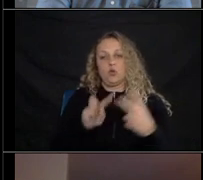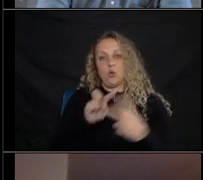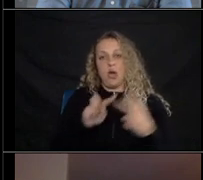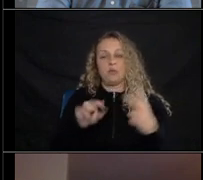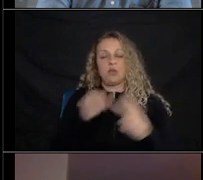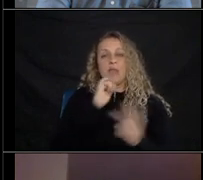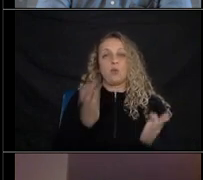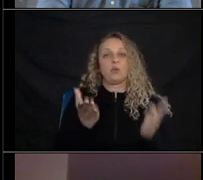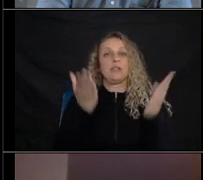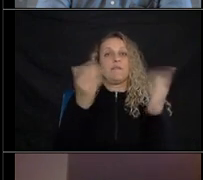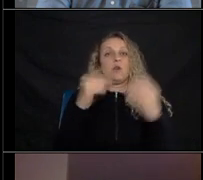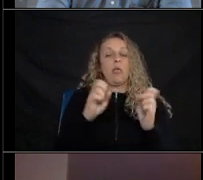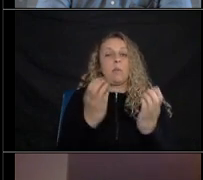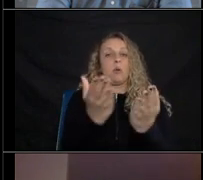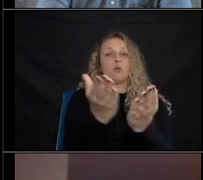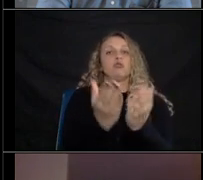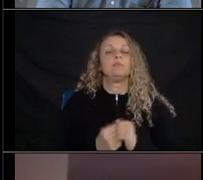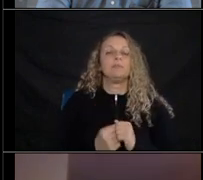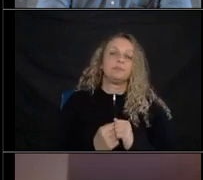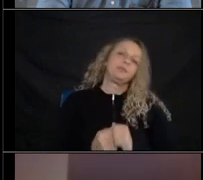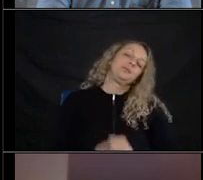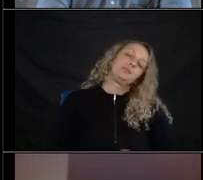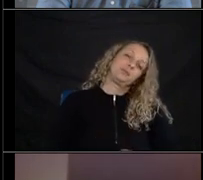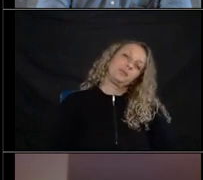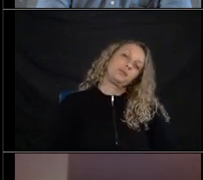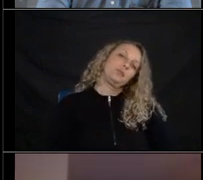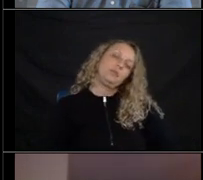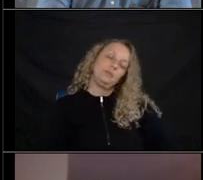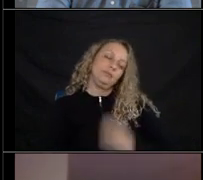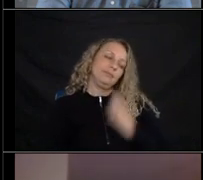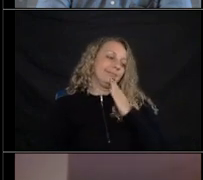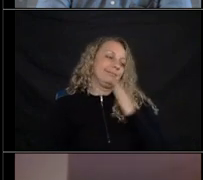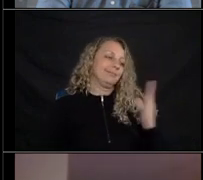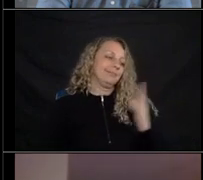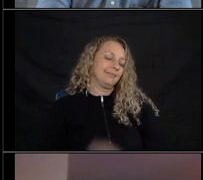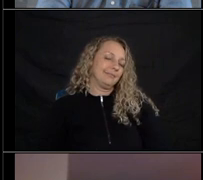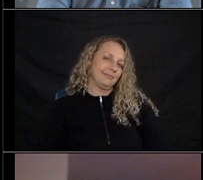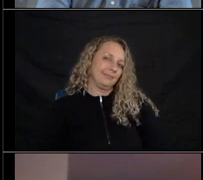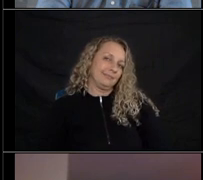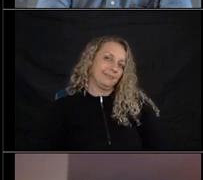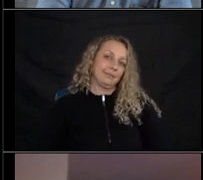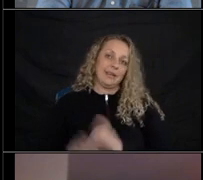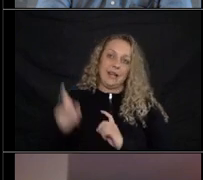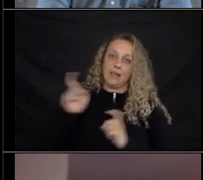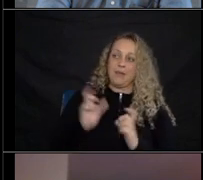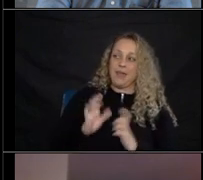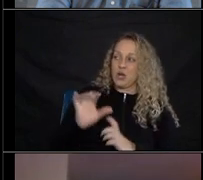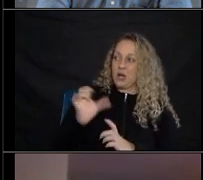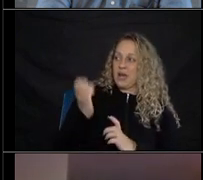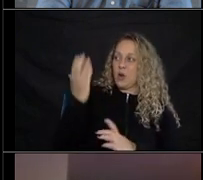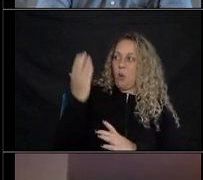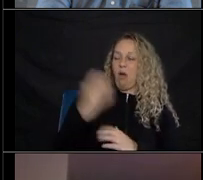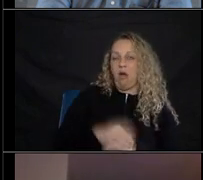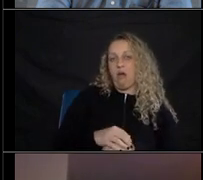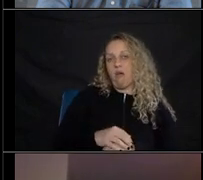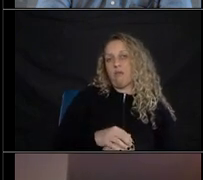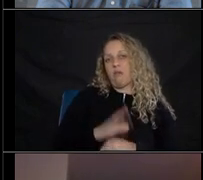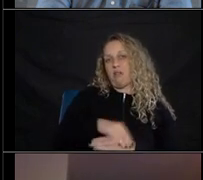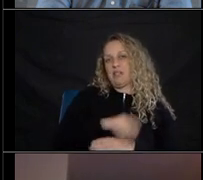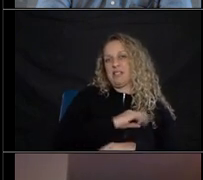were set forth in the motion. Thank you. And to the city manager or anyone else, I guess, on staff was